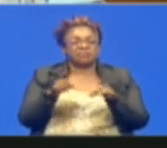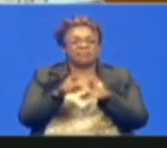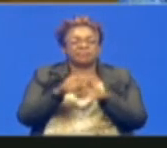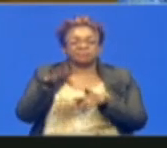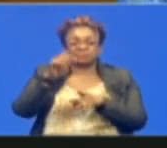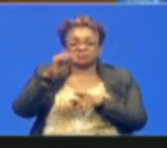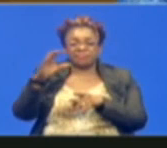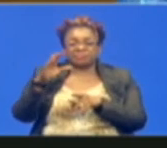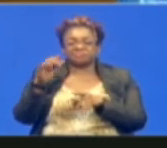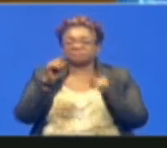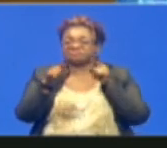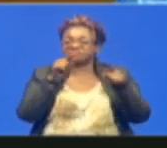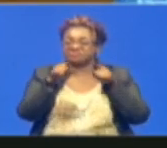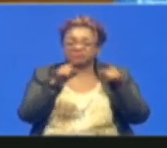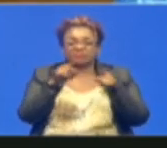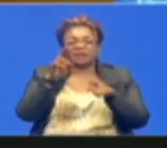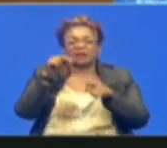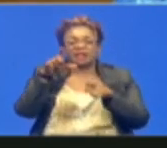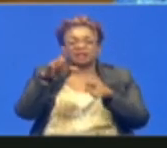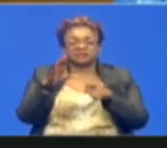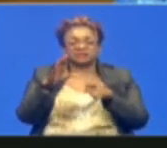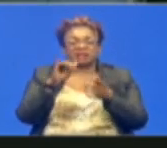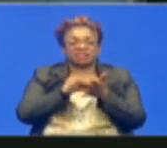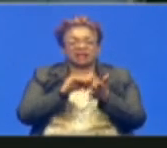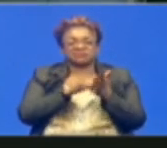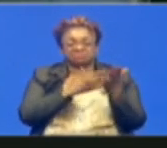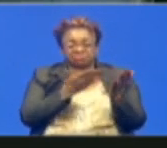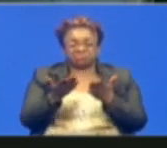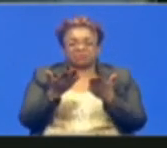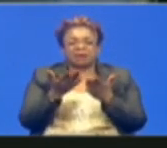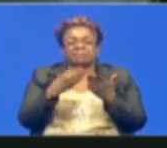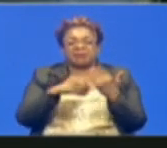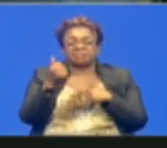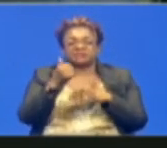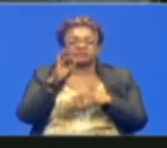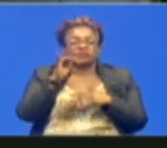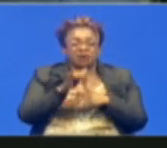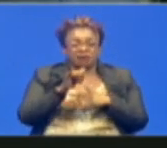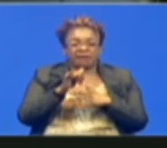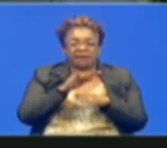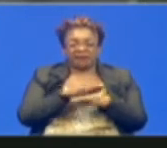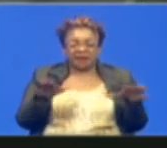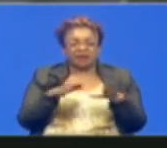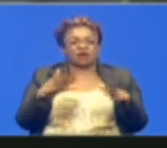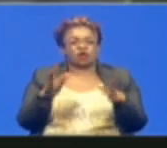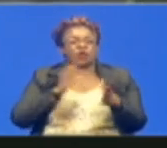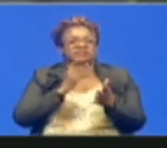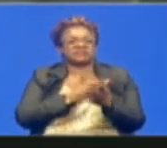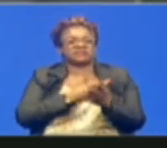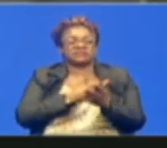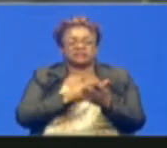on the doors of the National Land Commission that approved payments at a special compulsory land acquisition compensation committee sitting